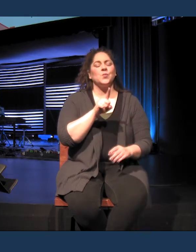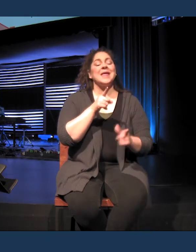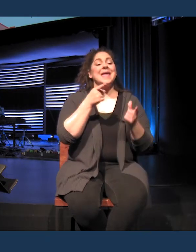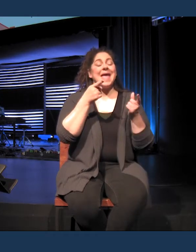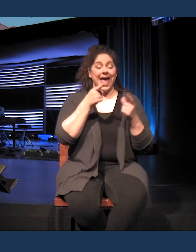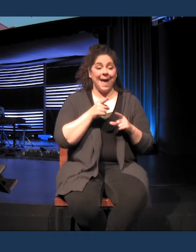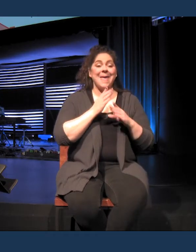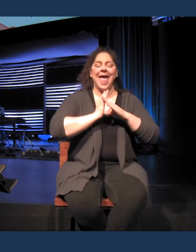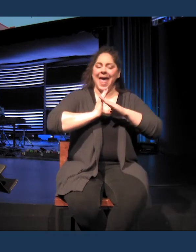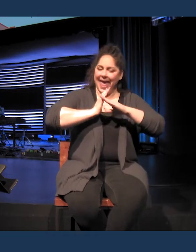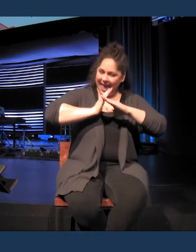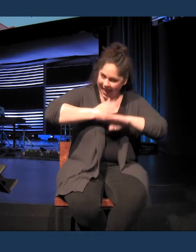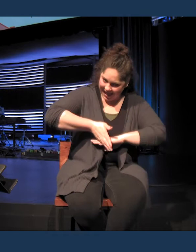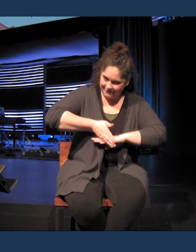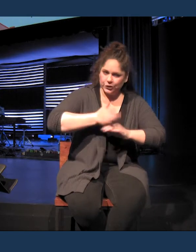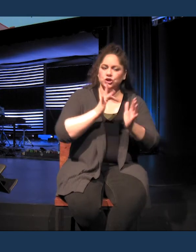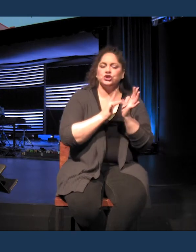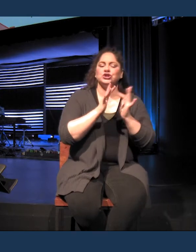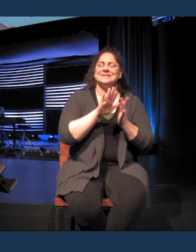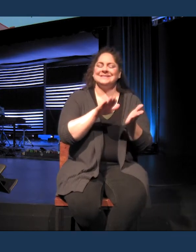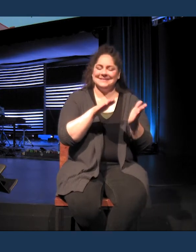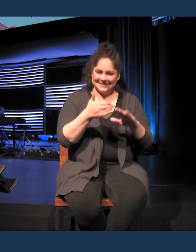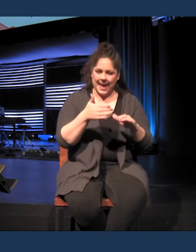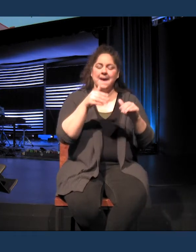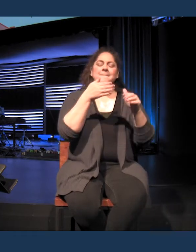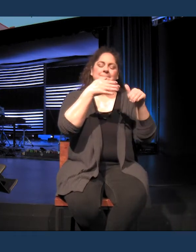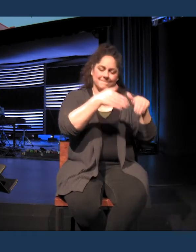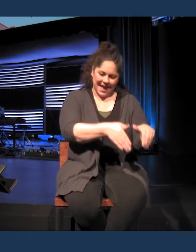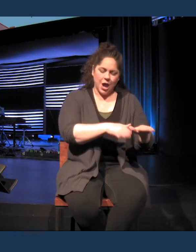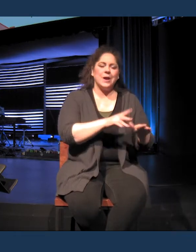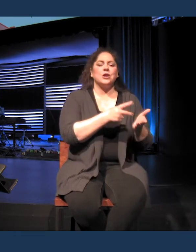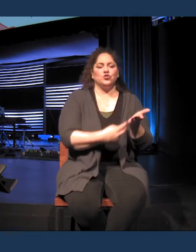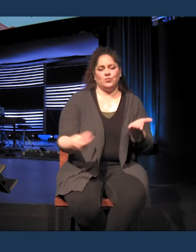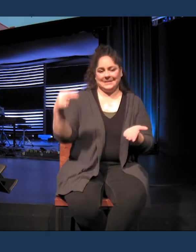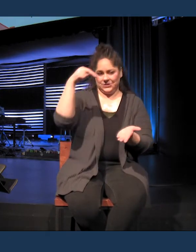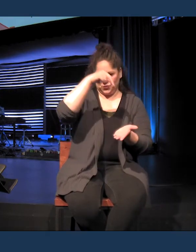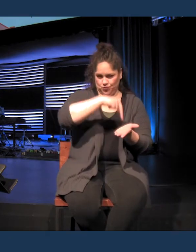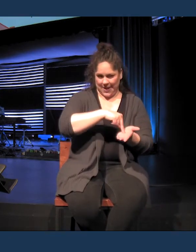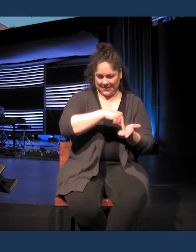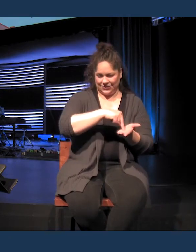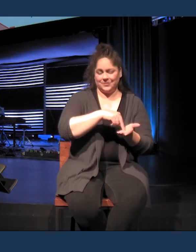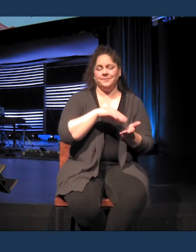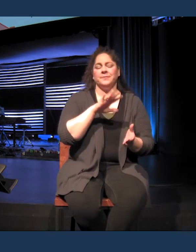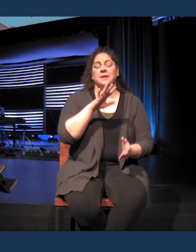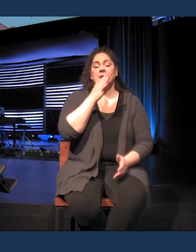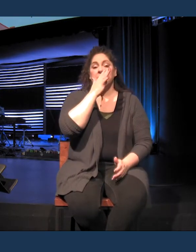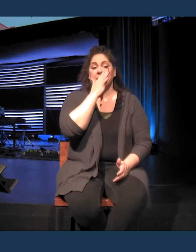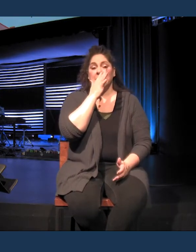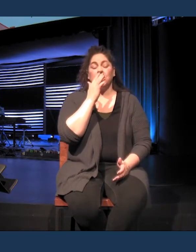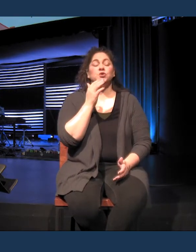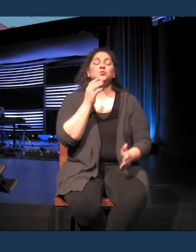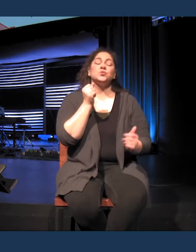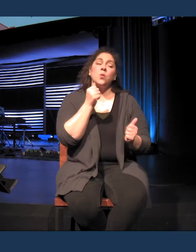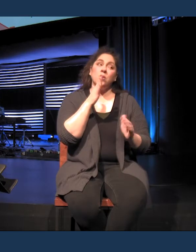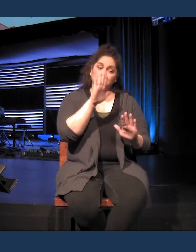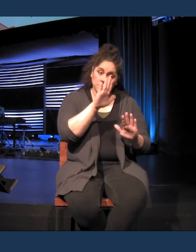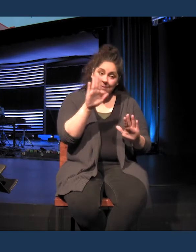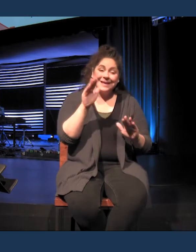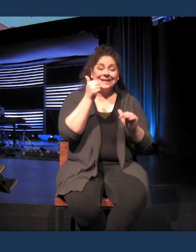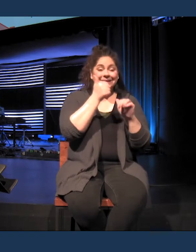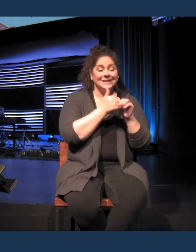the death, burial, and resurrection of Jesus. Which, by the way, every